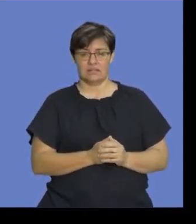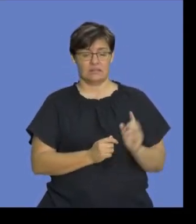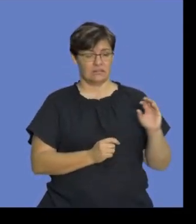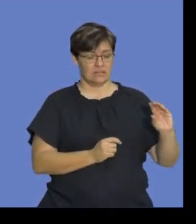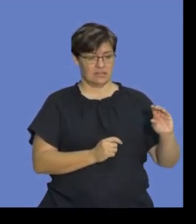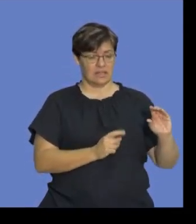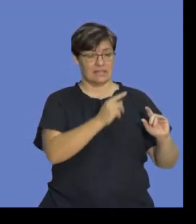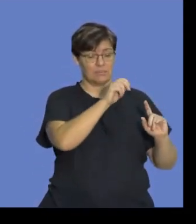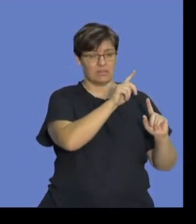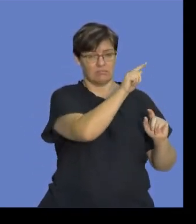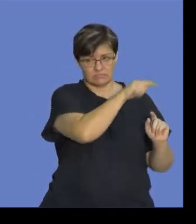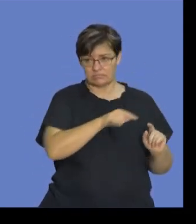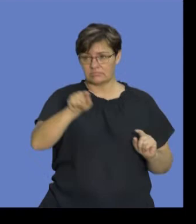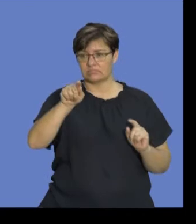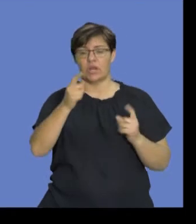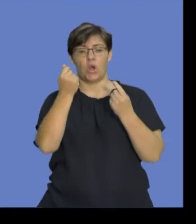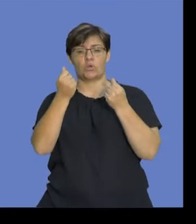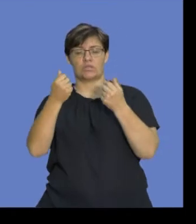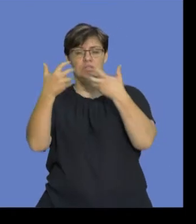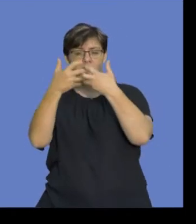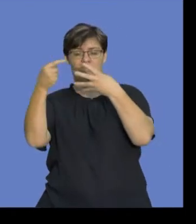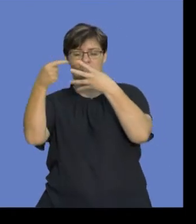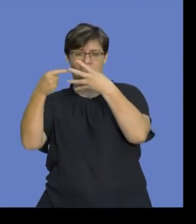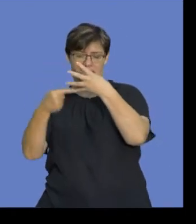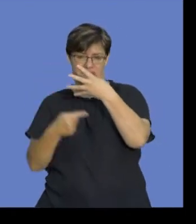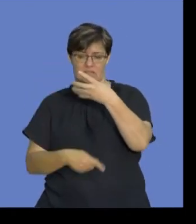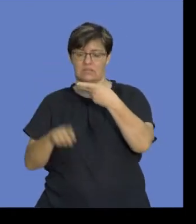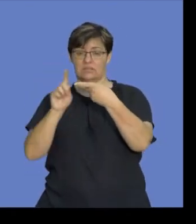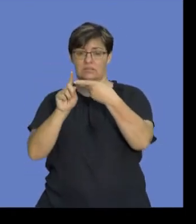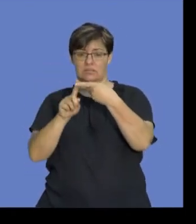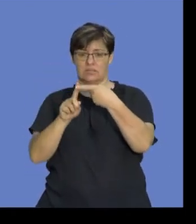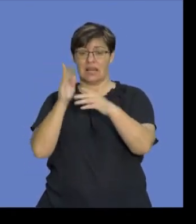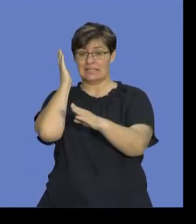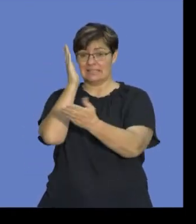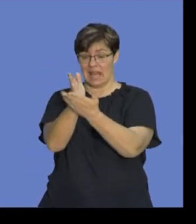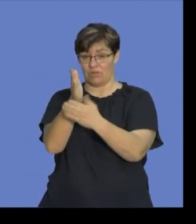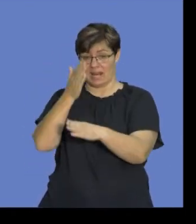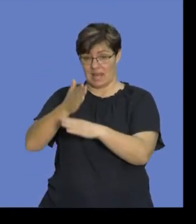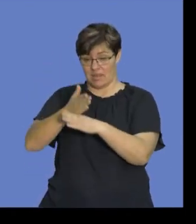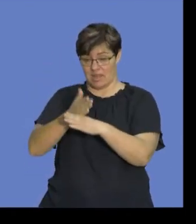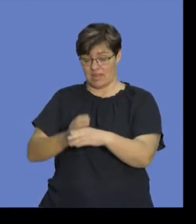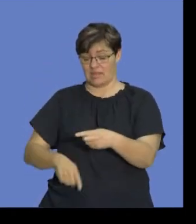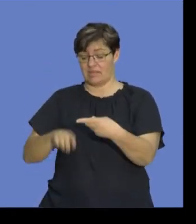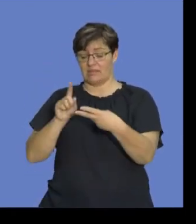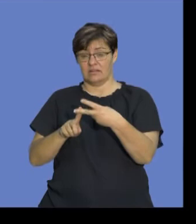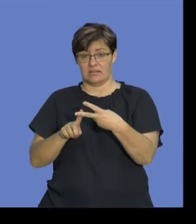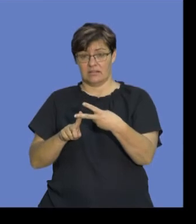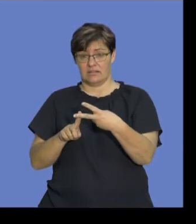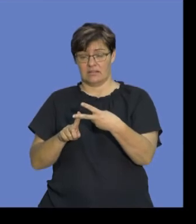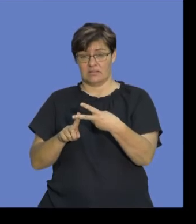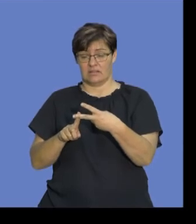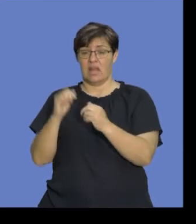cost components. It will go to, one, direct labor. It will go to